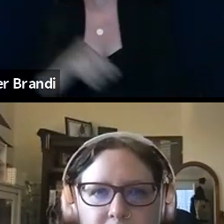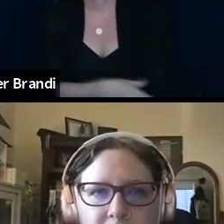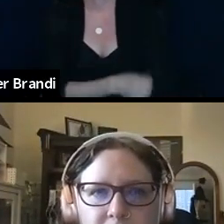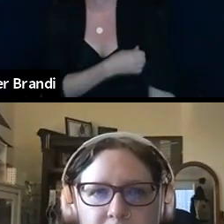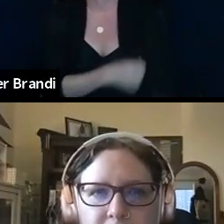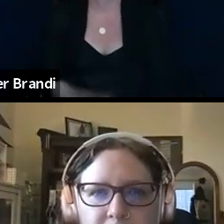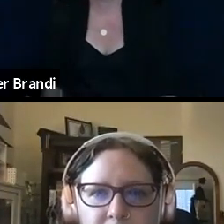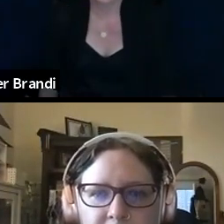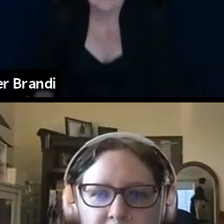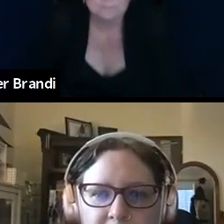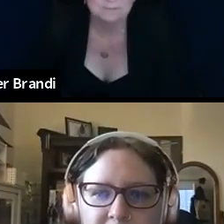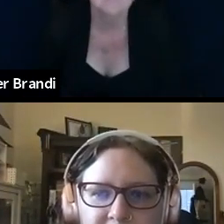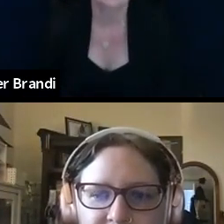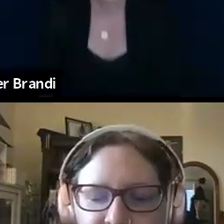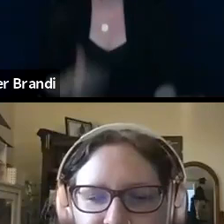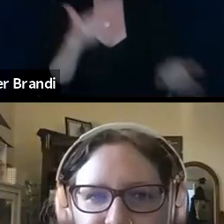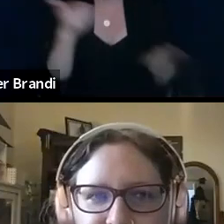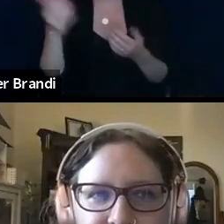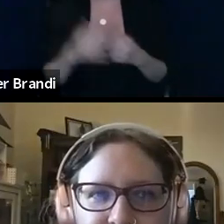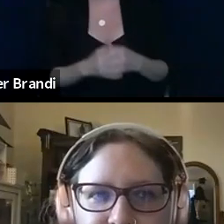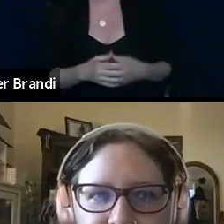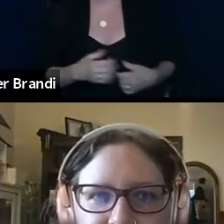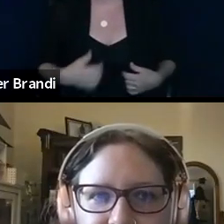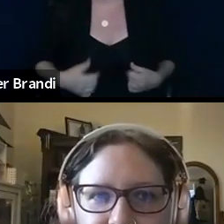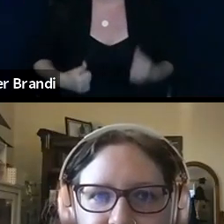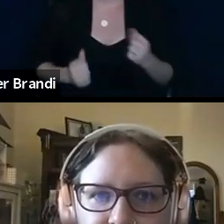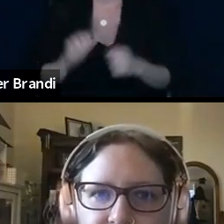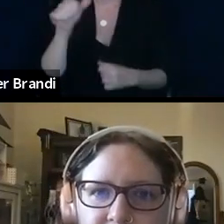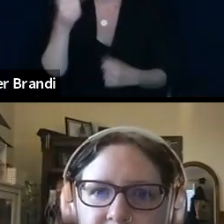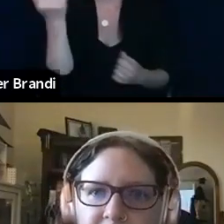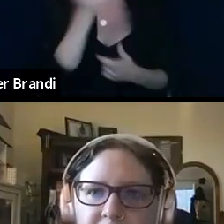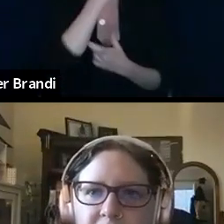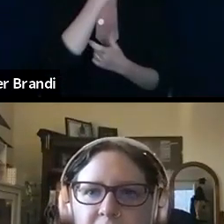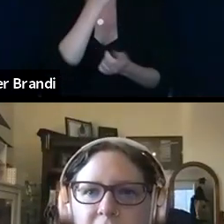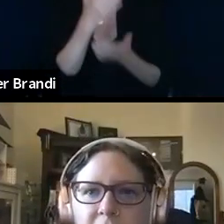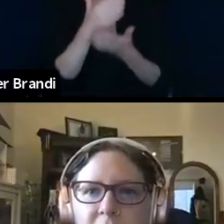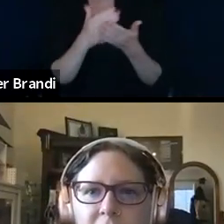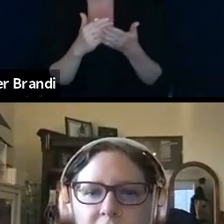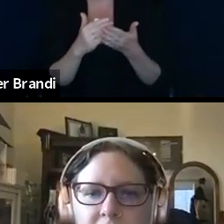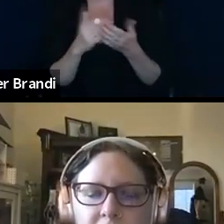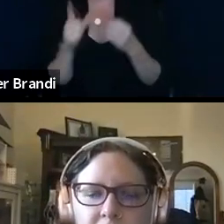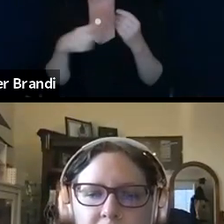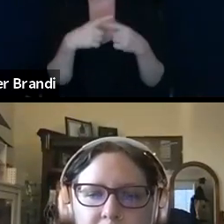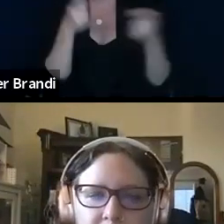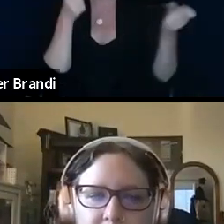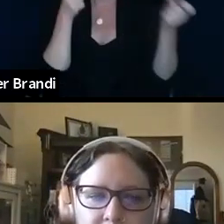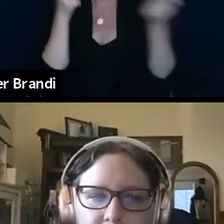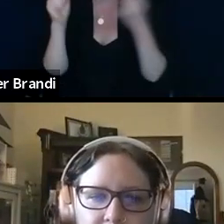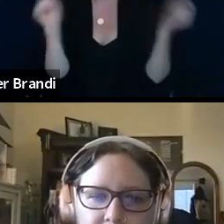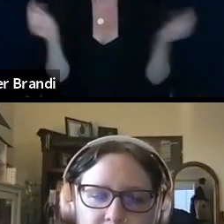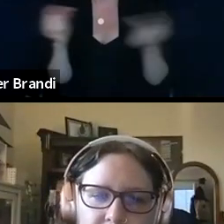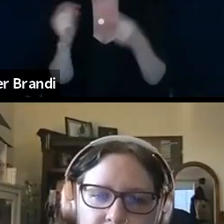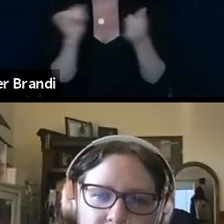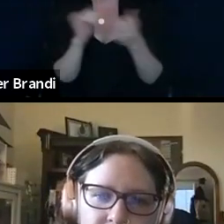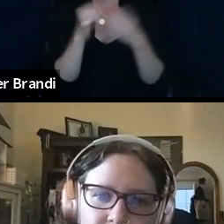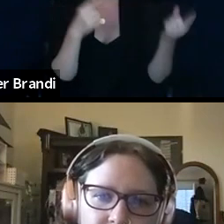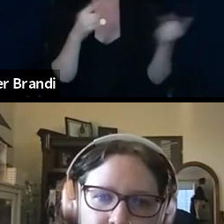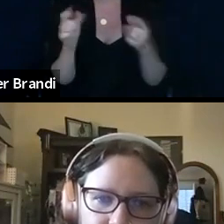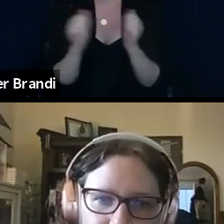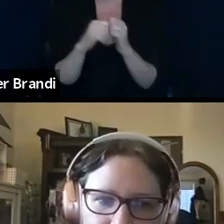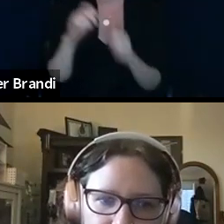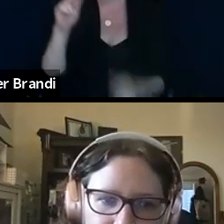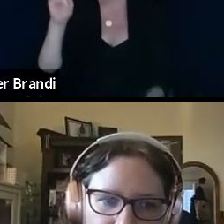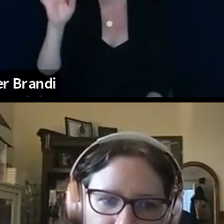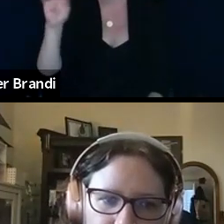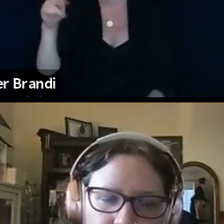it's about you, Antoinette. Go I was ahead. going to say the other interesting piece about the controlled pain that can occur in kink play